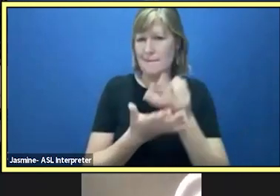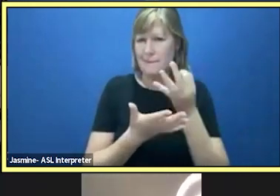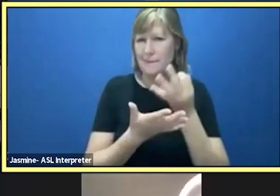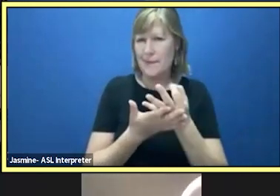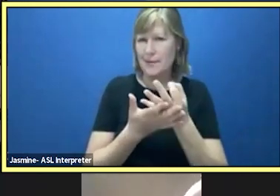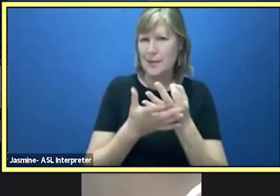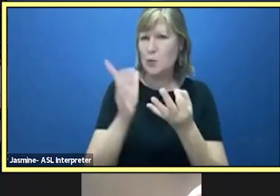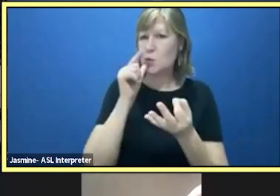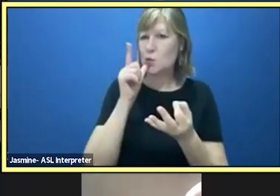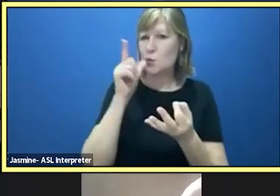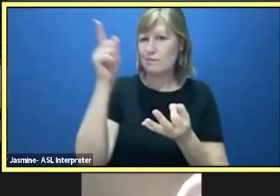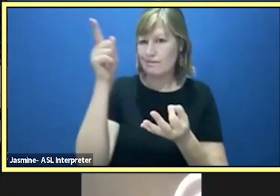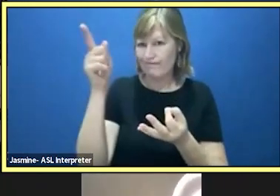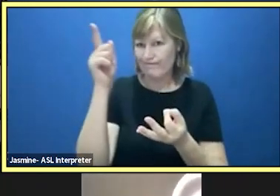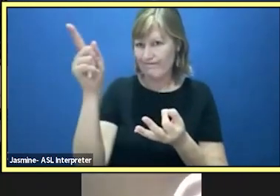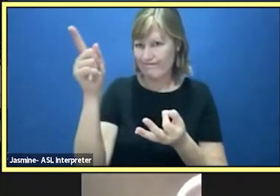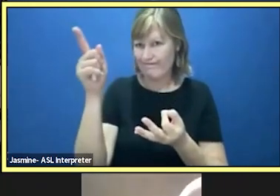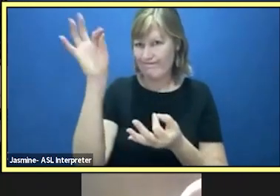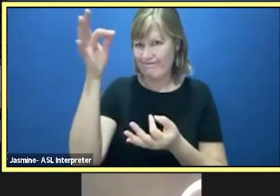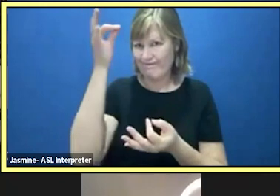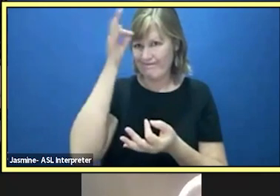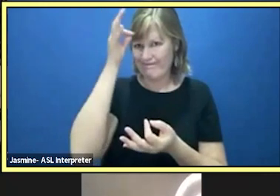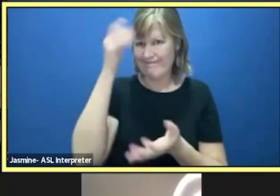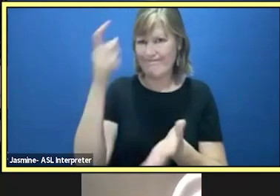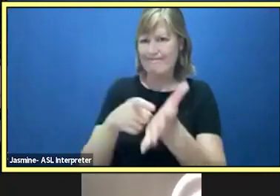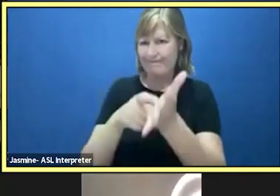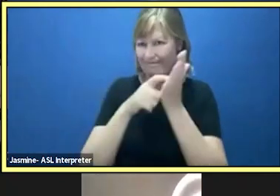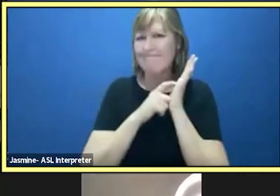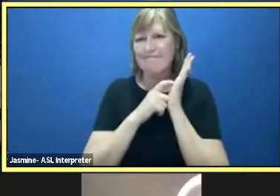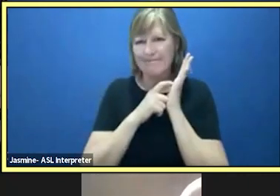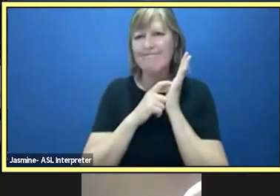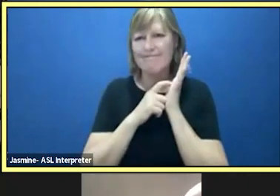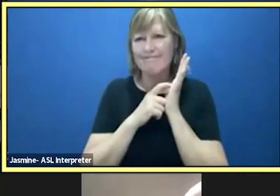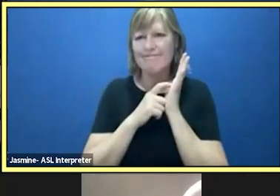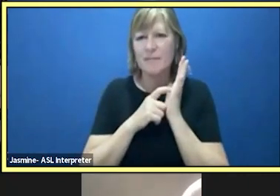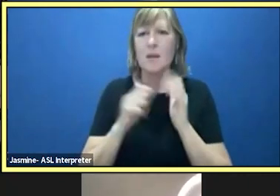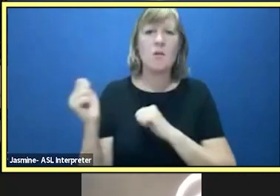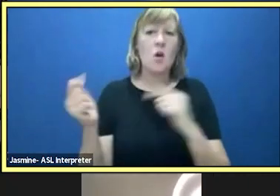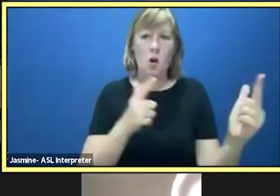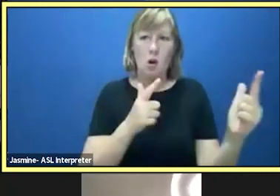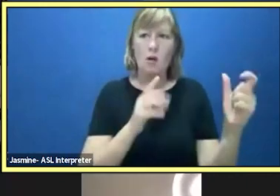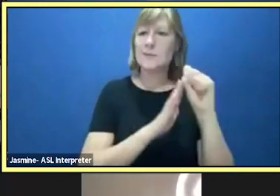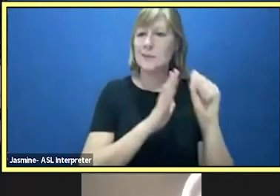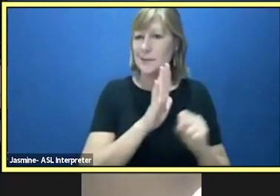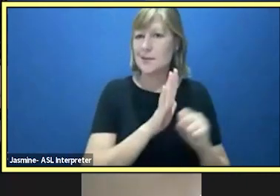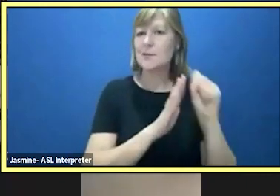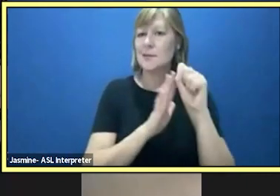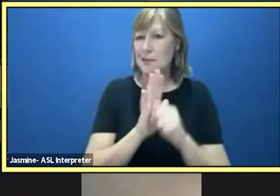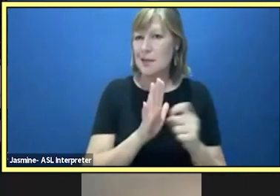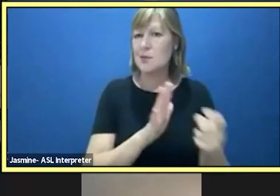it. So we in every state is required to do this. So not just Rhode Island, it's happening all over.